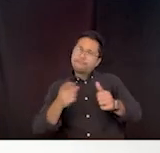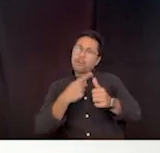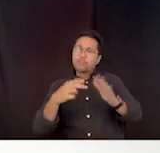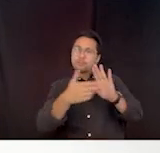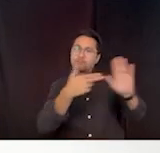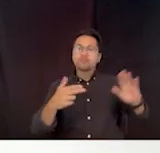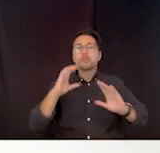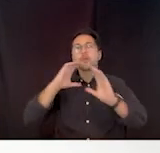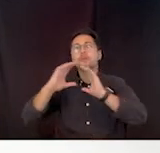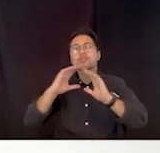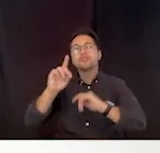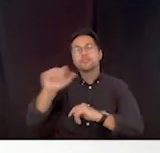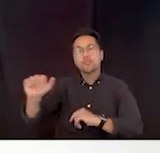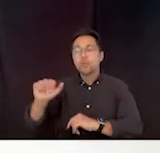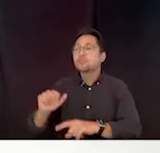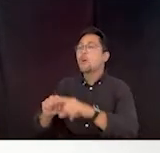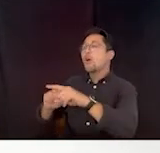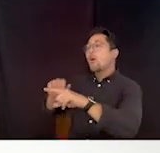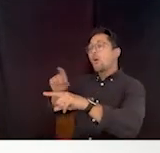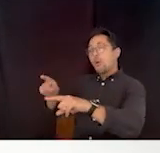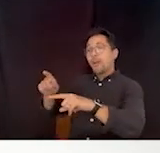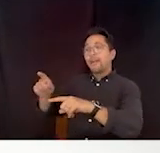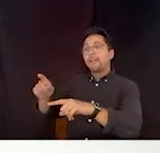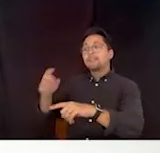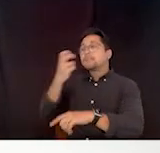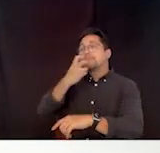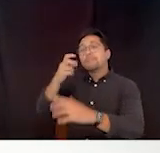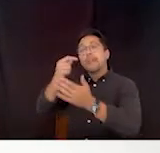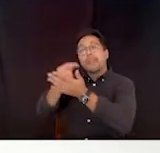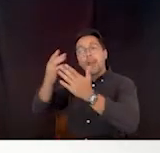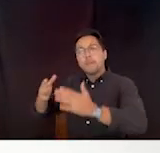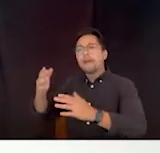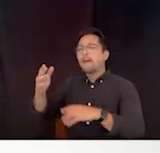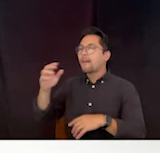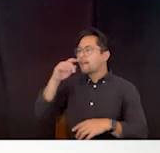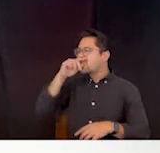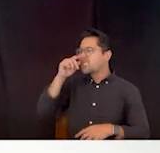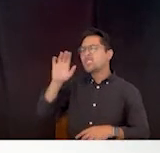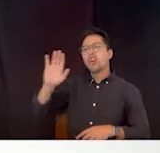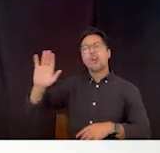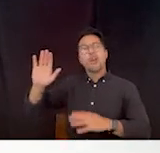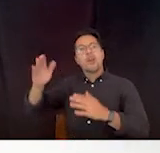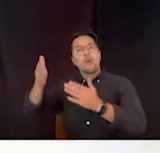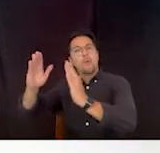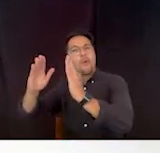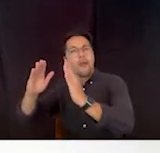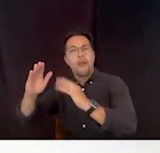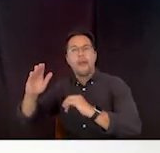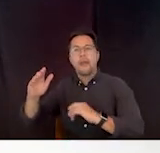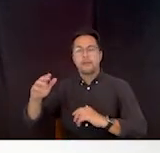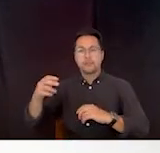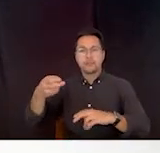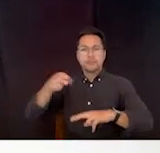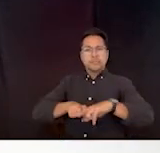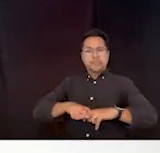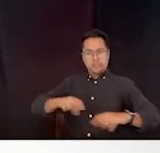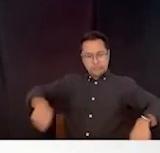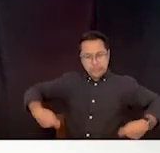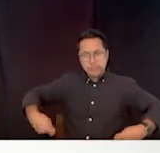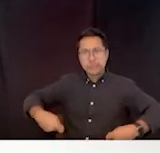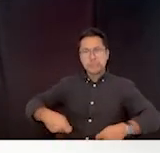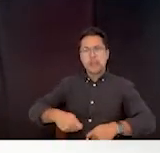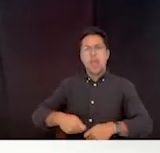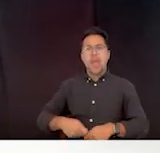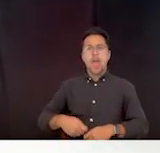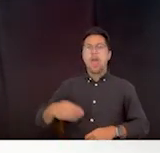the pediatrician referred him to a speech therapist whose motivation or her way of therapy with him was to strap him in a chair and dangle flashcards